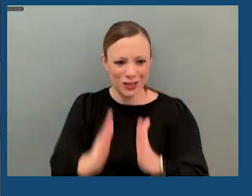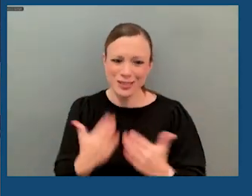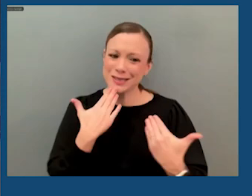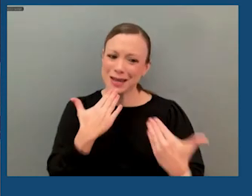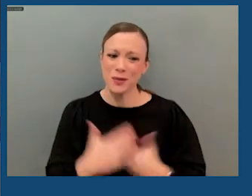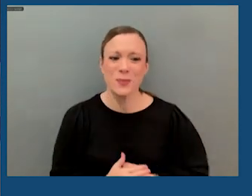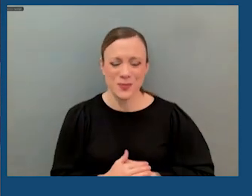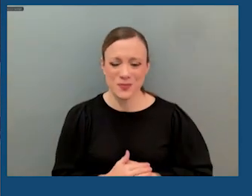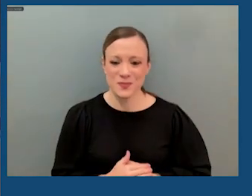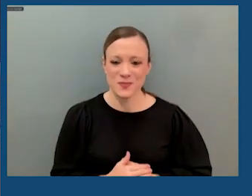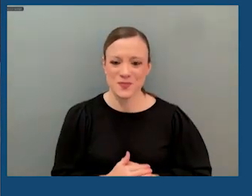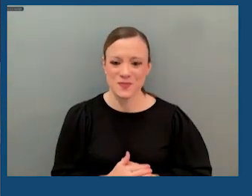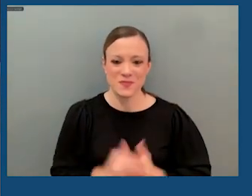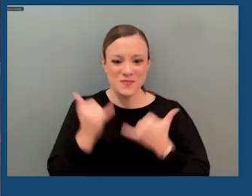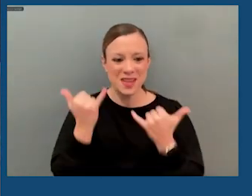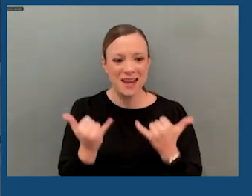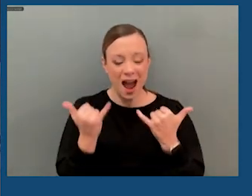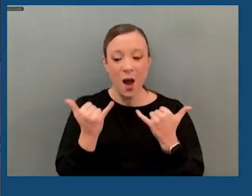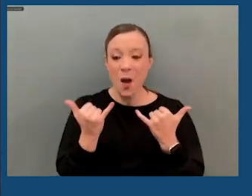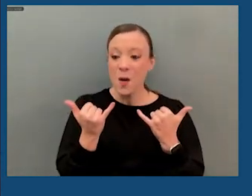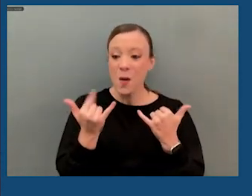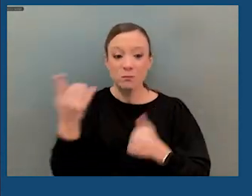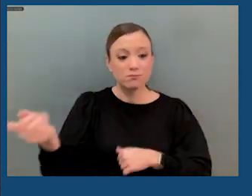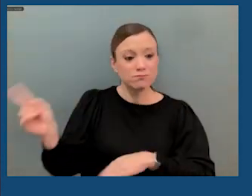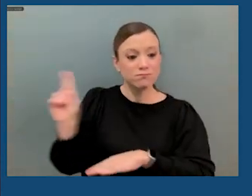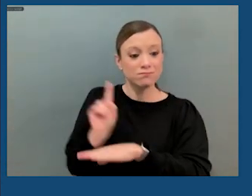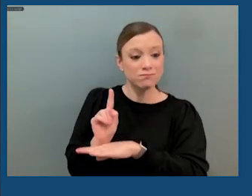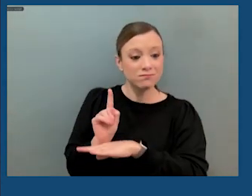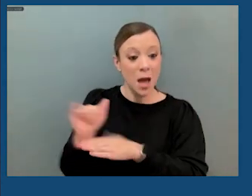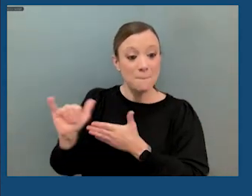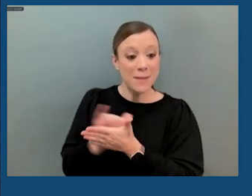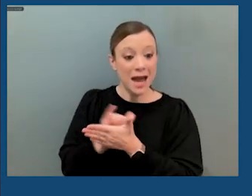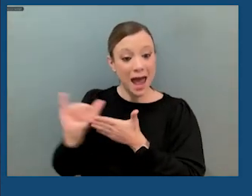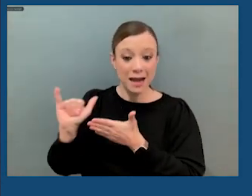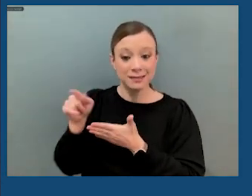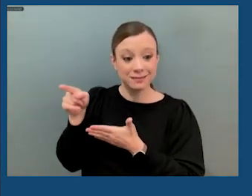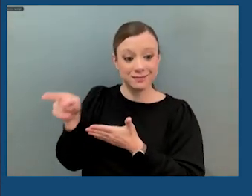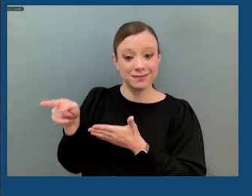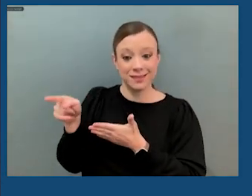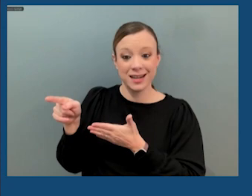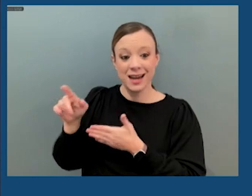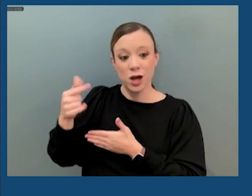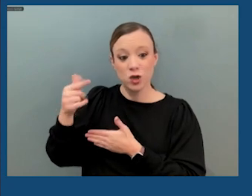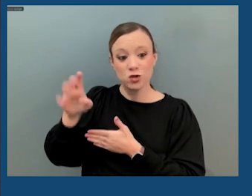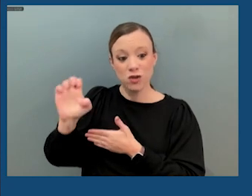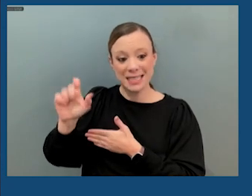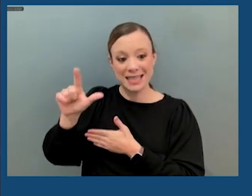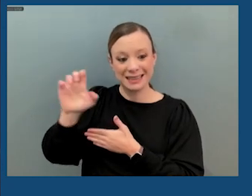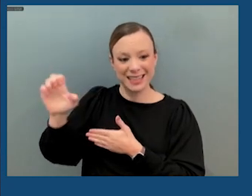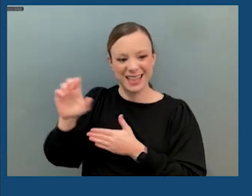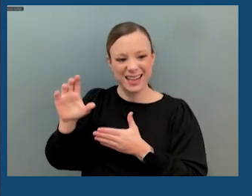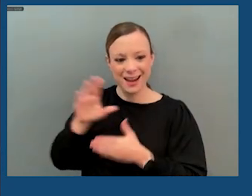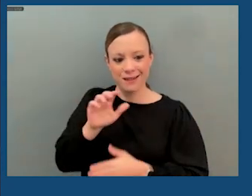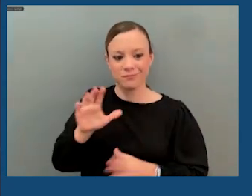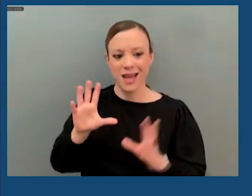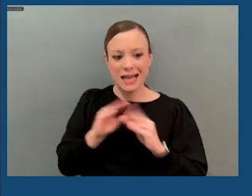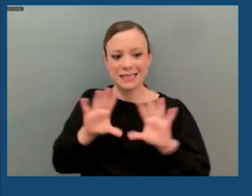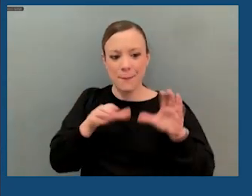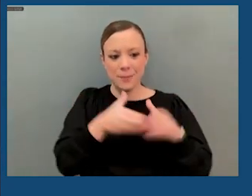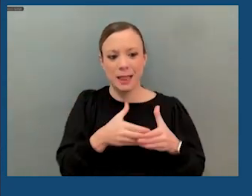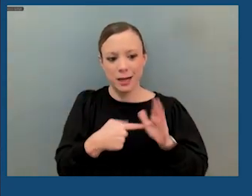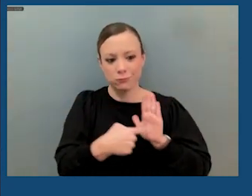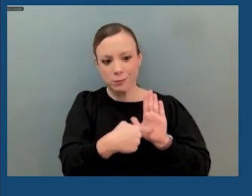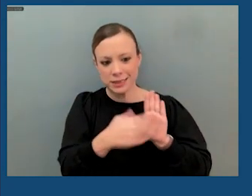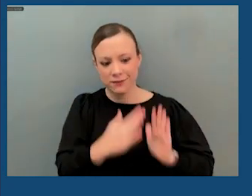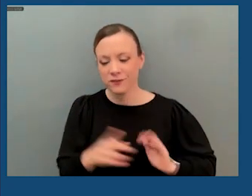Now we'll bring up my fellow Manhattanite, Assemblymember Grace Lee, who, before she came into office, the very first time we sat